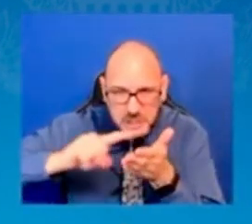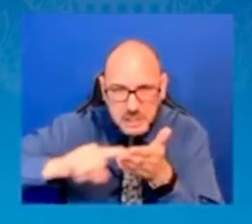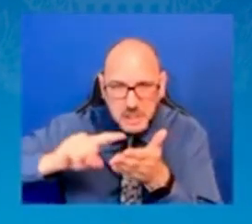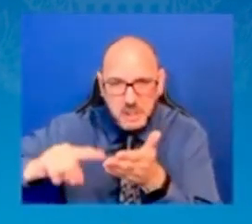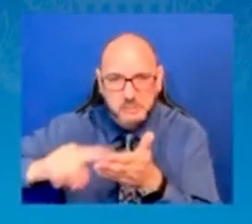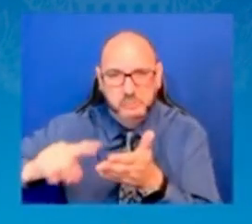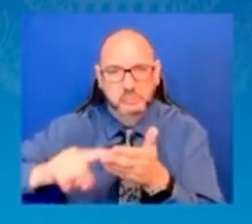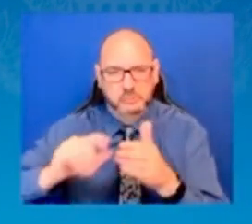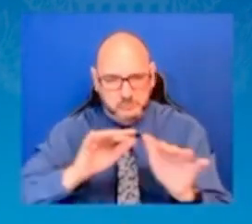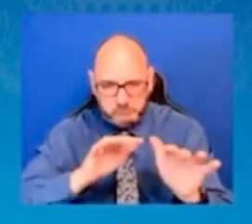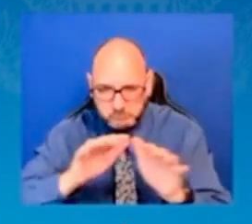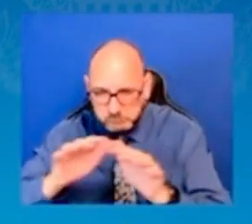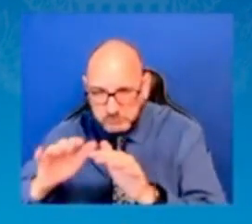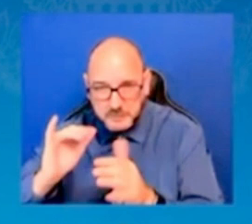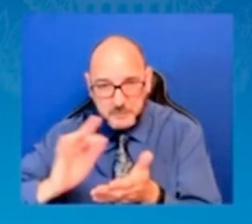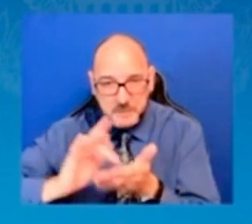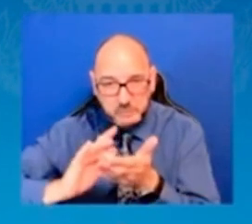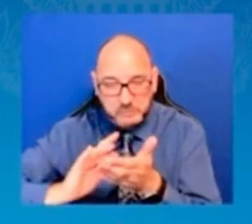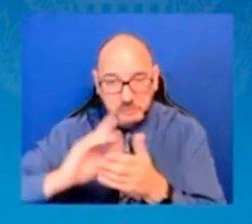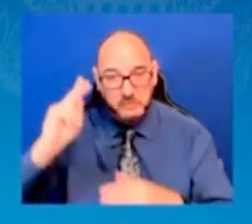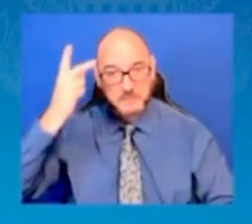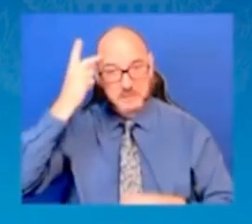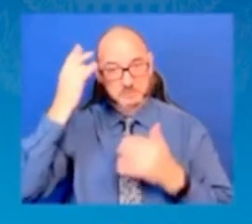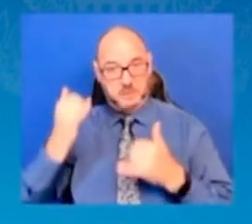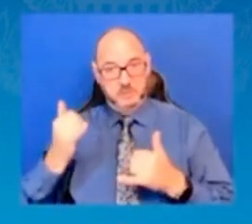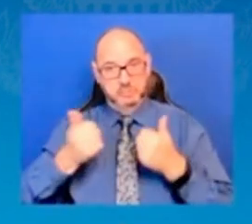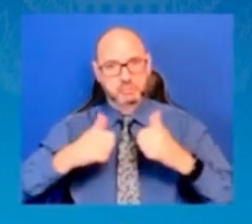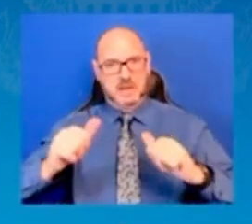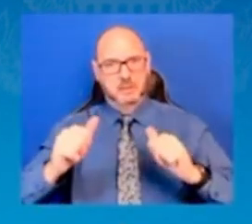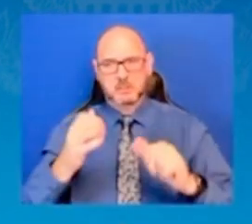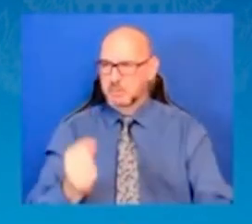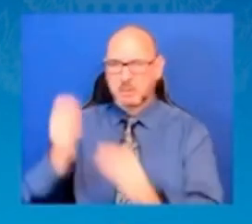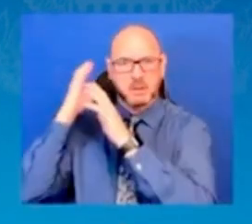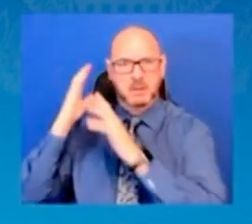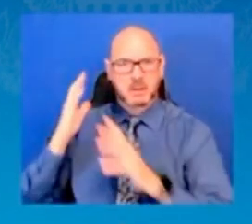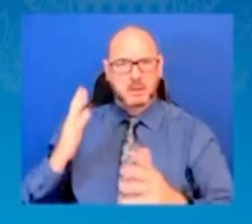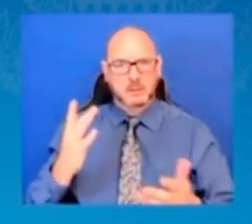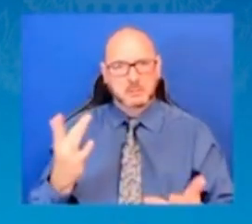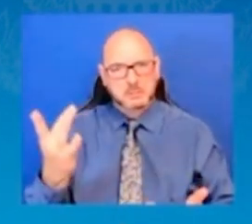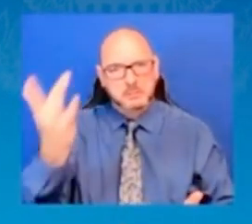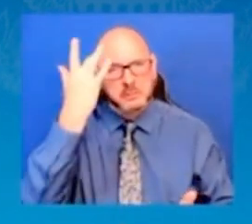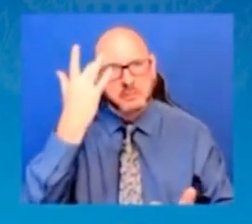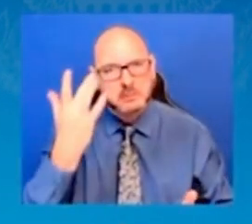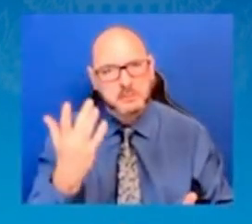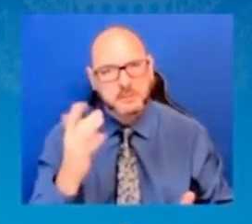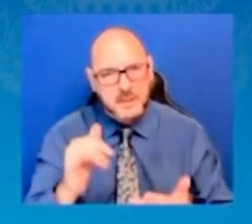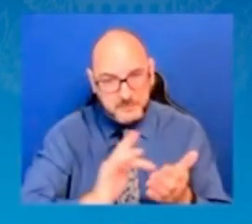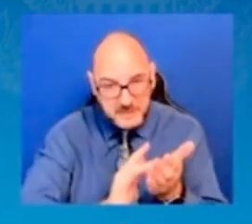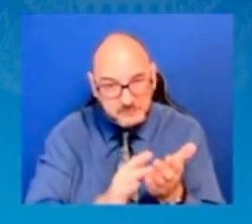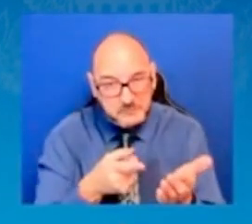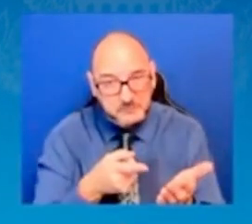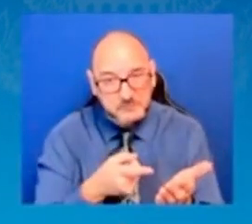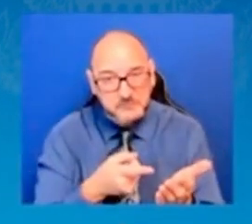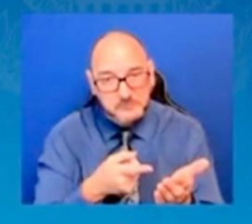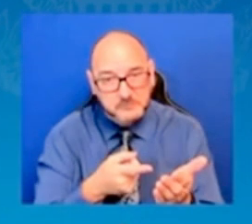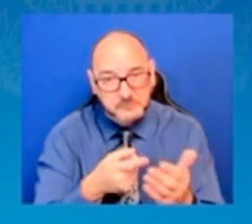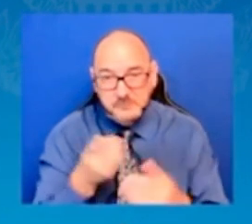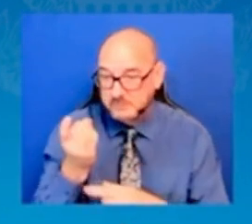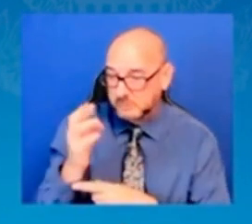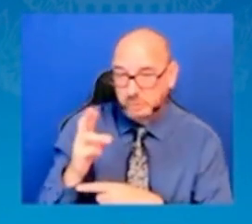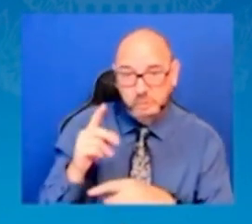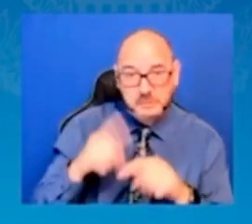attempt by politicians to remove it from the ability of doctors to prescribe and the ability of people to